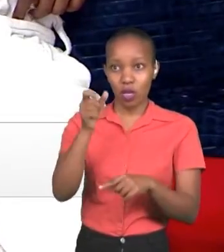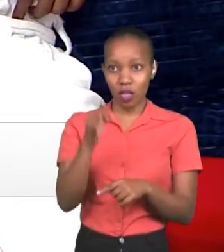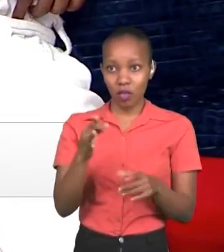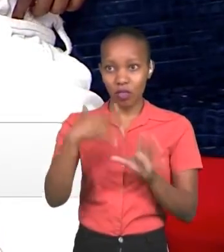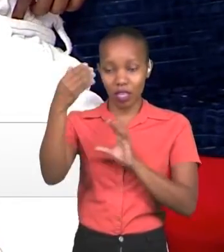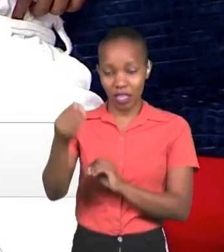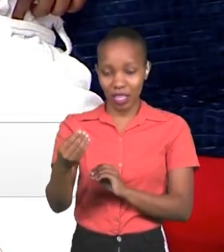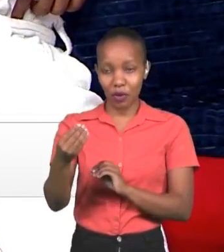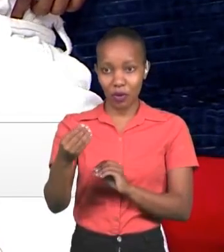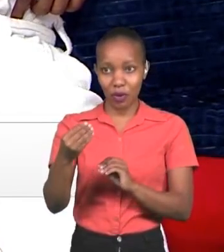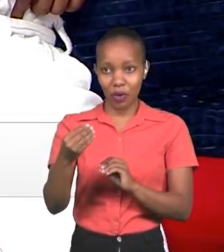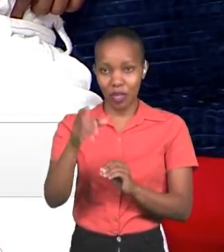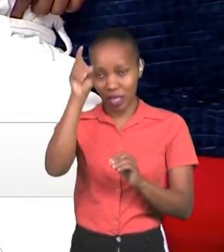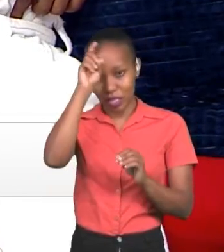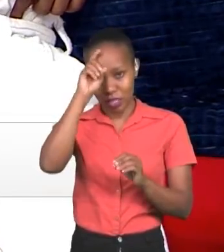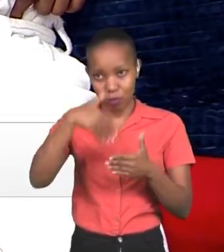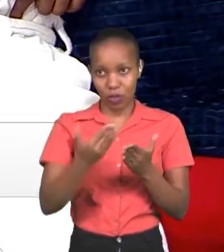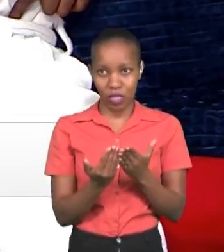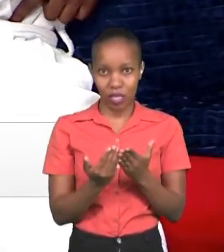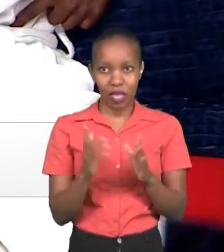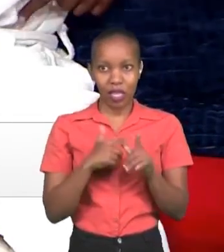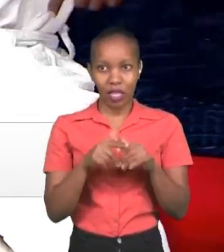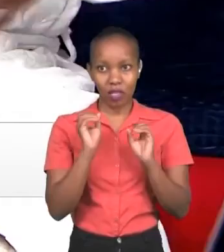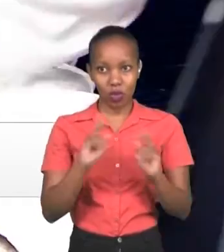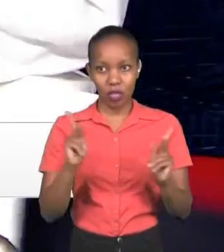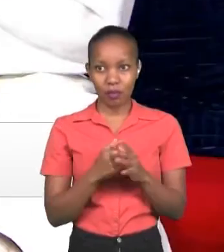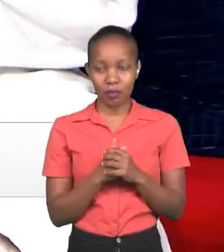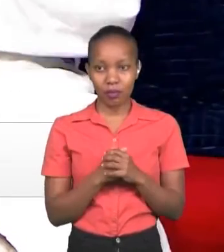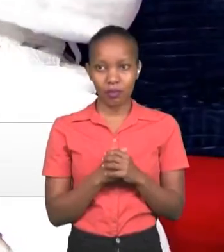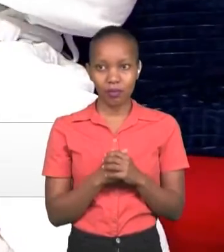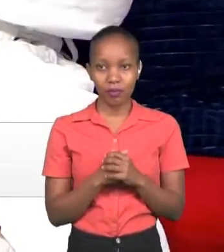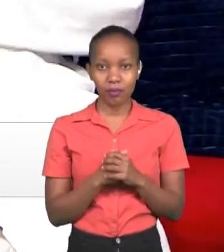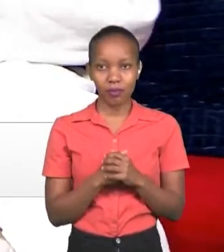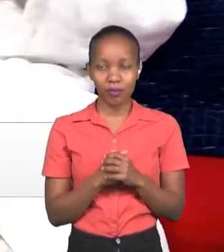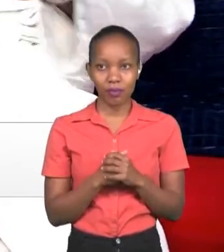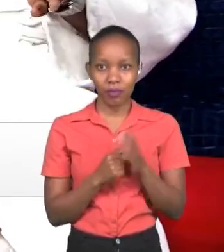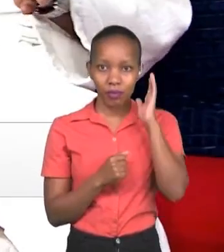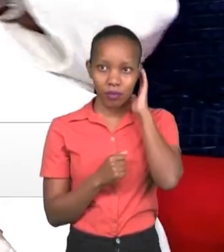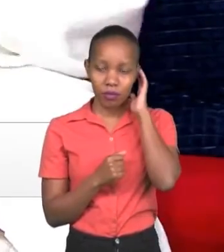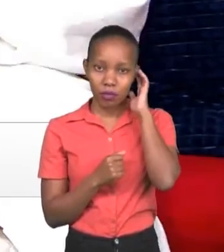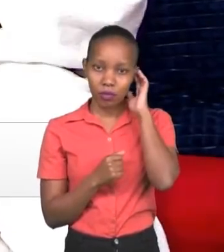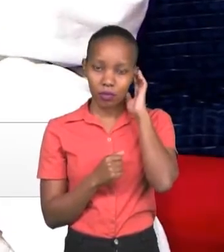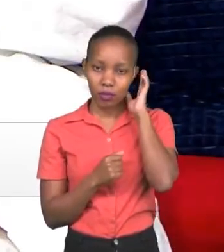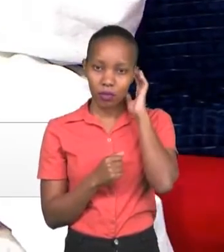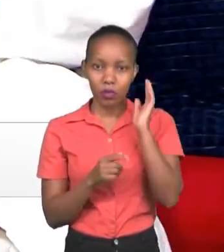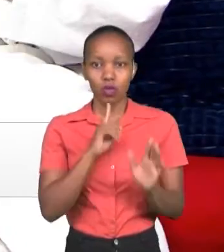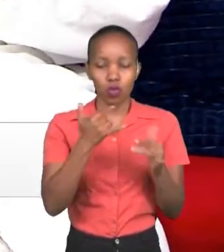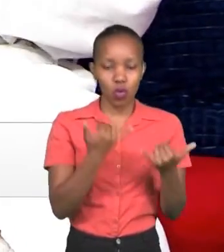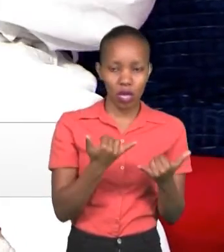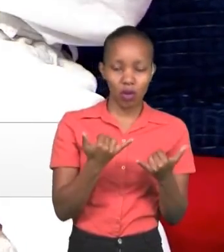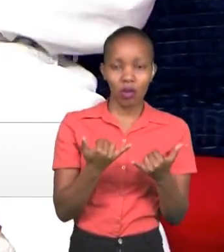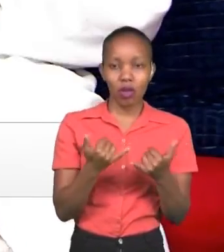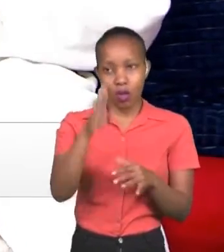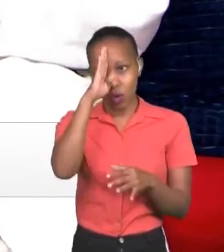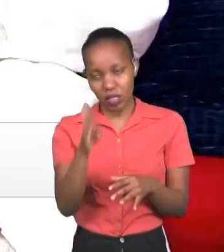kwenda Egypt. Aye. Kwanza bidii washatia mpaka sasa. Bidii washatia. That's where we are there. Yeah. Sasa sasa imebaki sasa. So prediction to Nigeria Algeria on